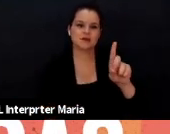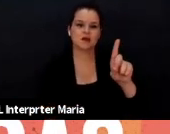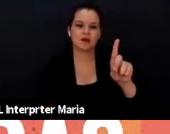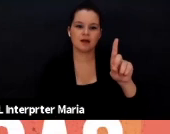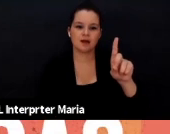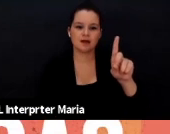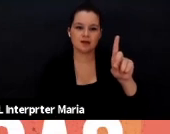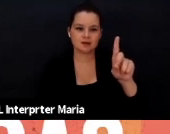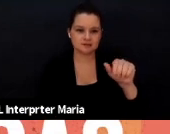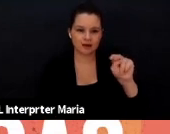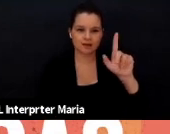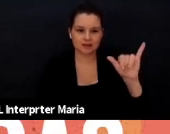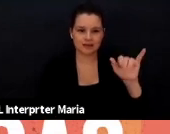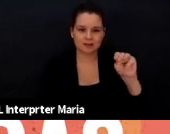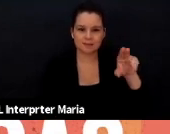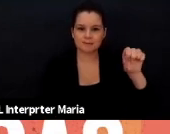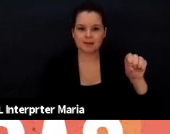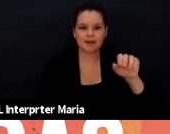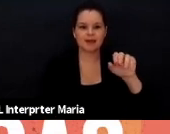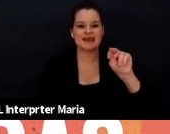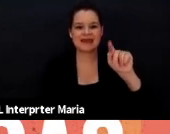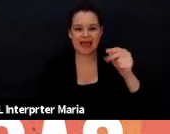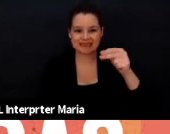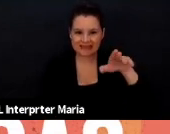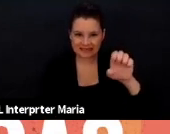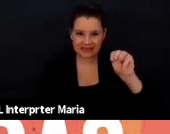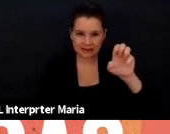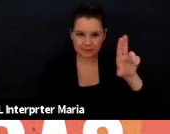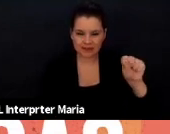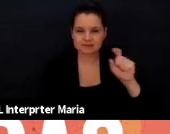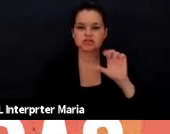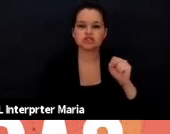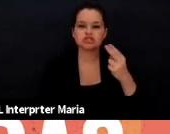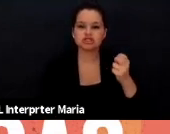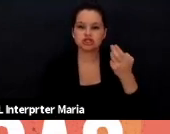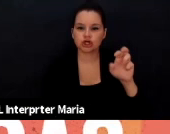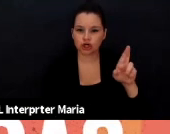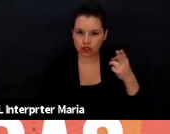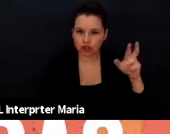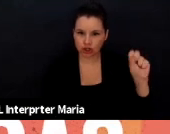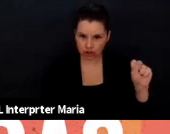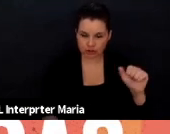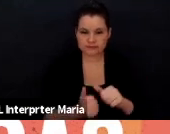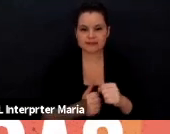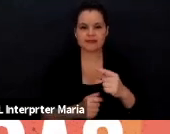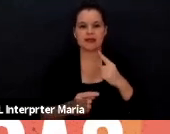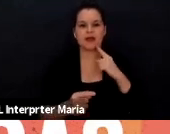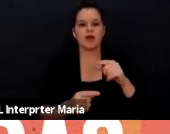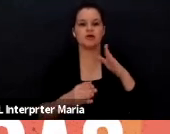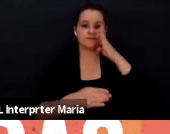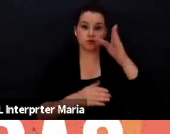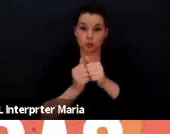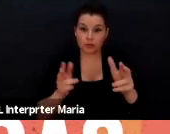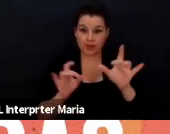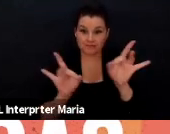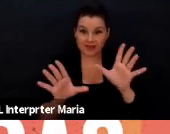the Outreach and Policy Associate for Futures Without Violence, and my pronouns are she, her, hers. Futures Without Violence is a national